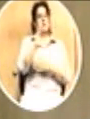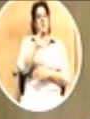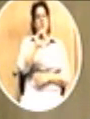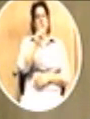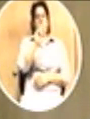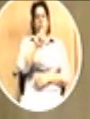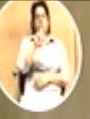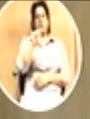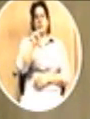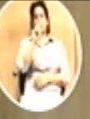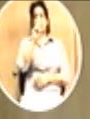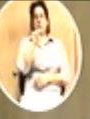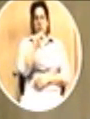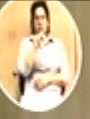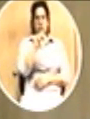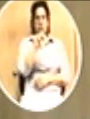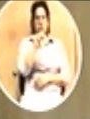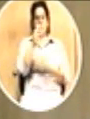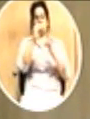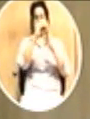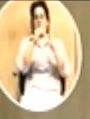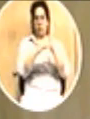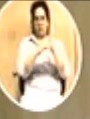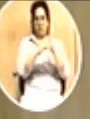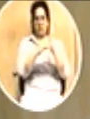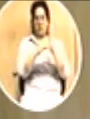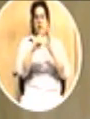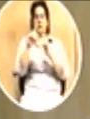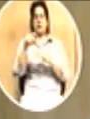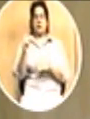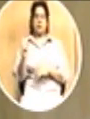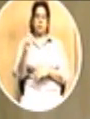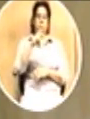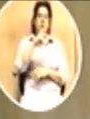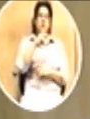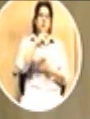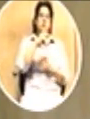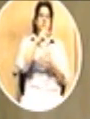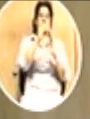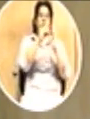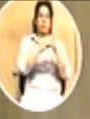overturn your ordinance and restore the ordinance that passed in November.